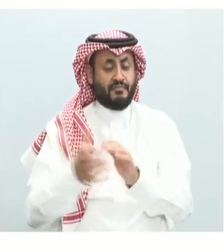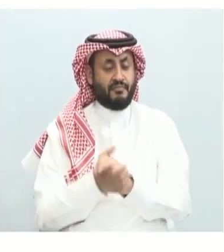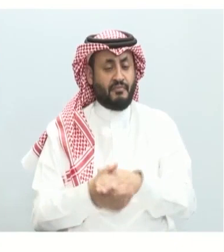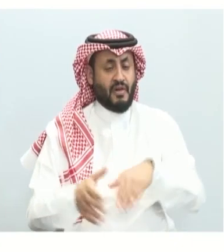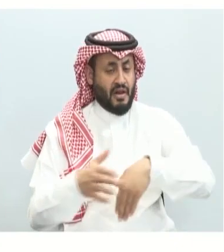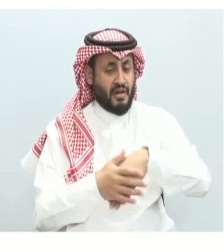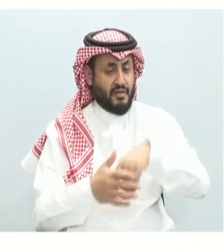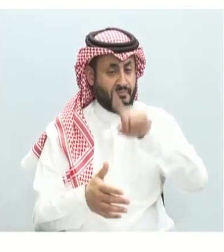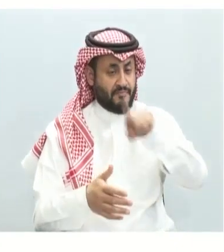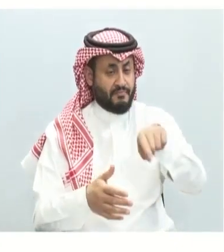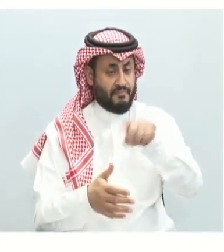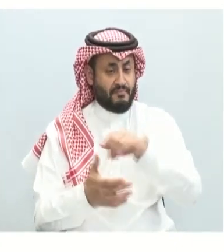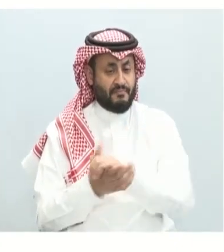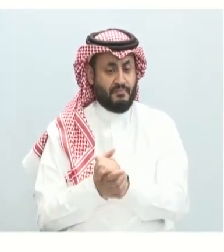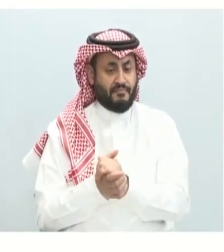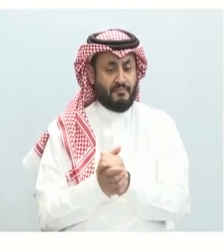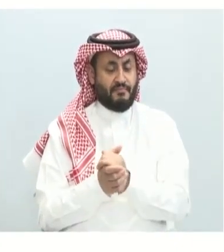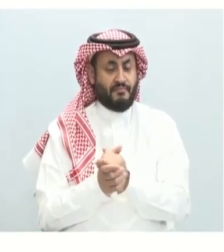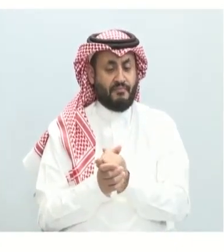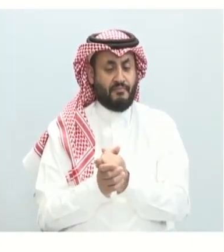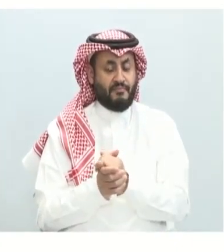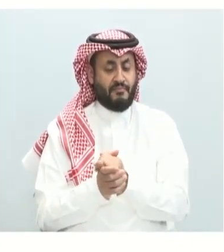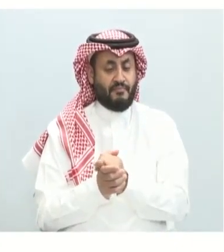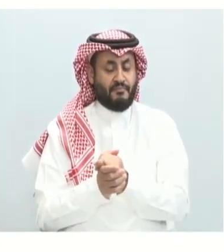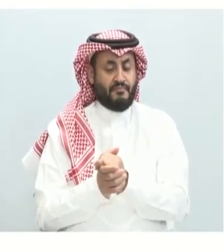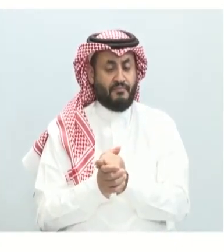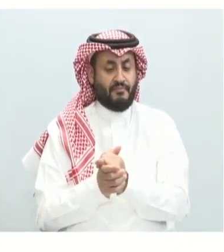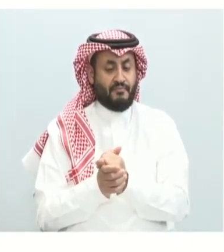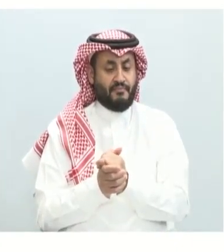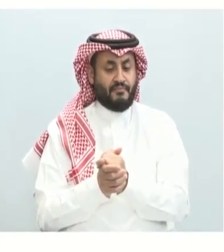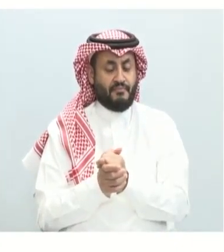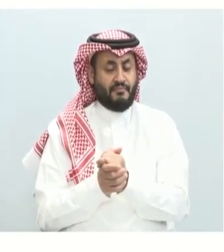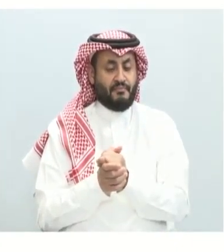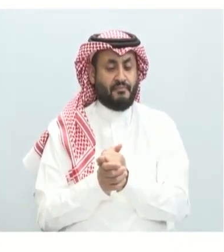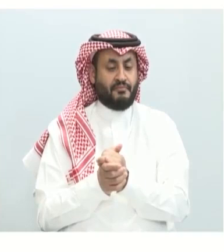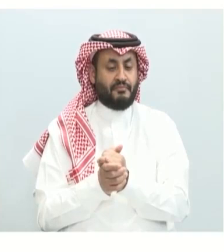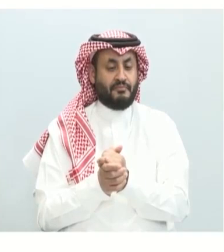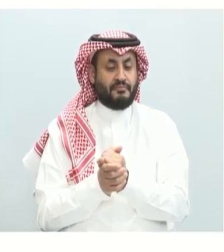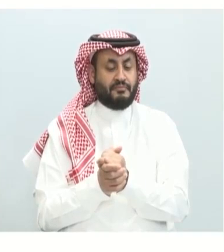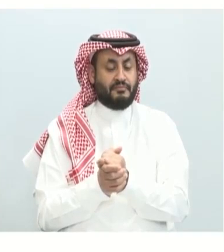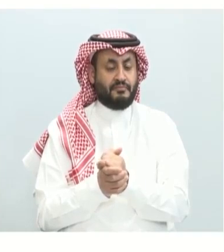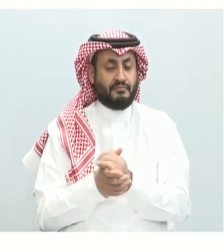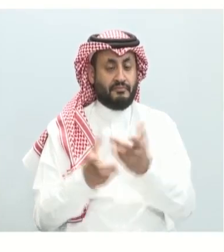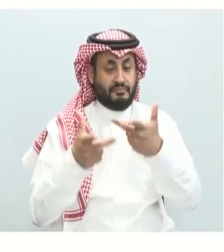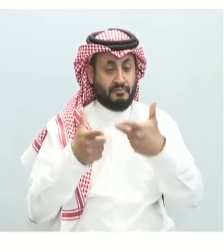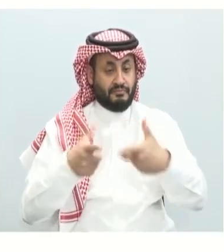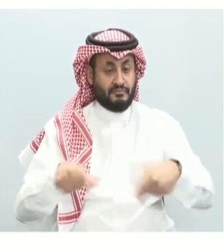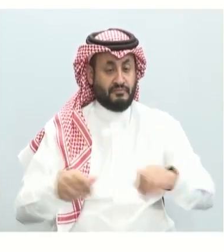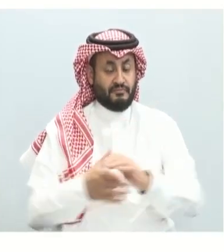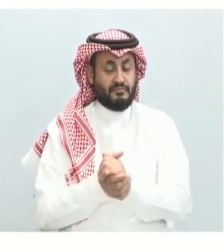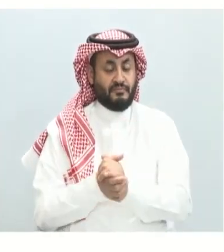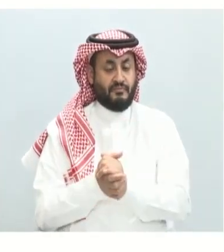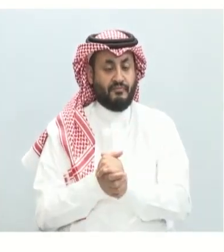no bowling. No balls around here in this area. So now this is all